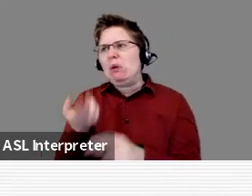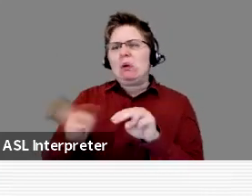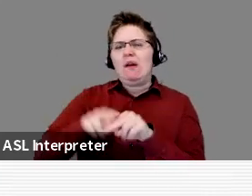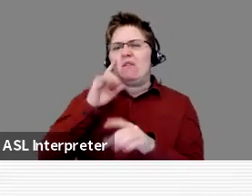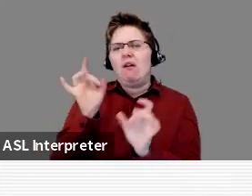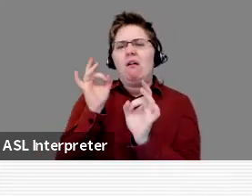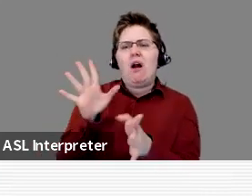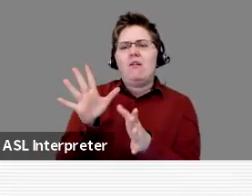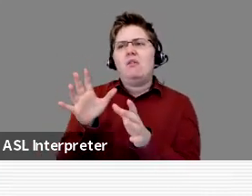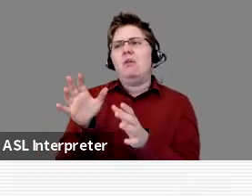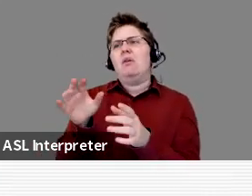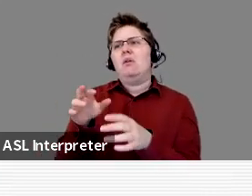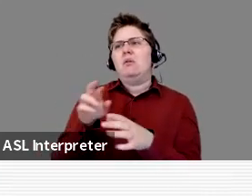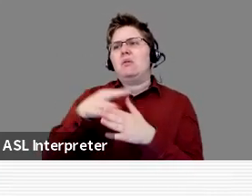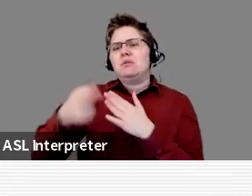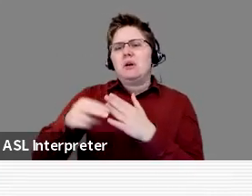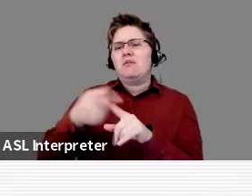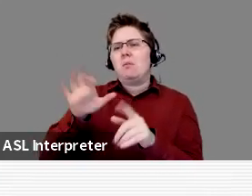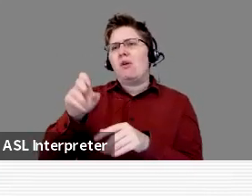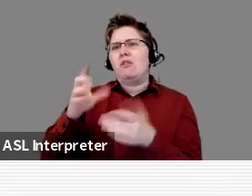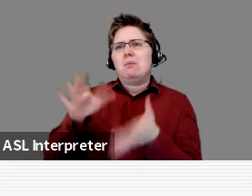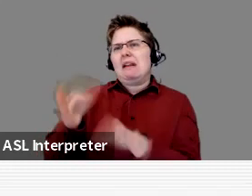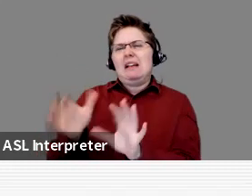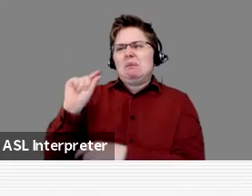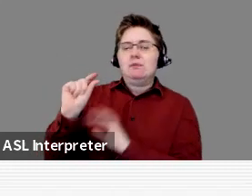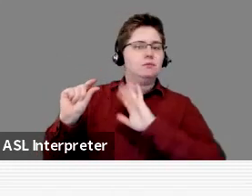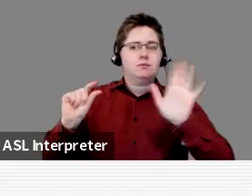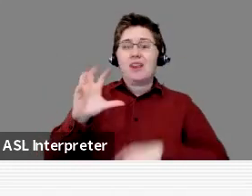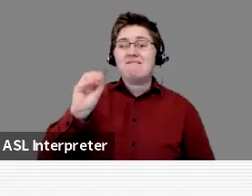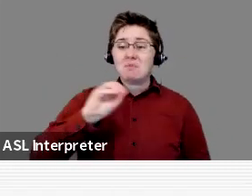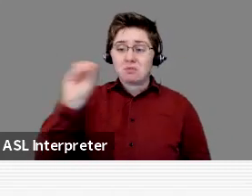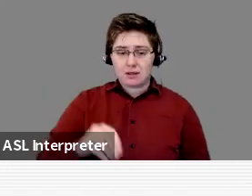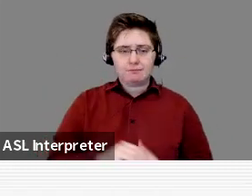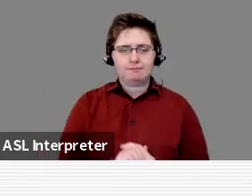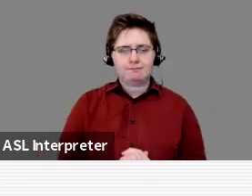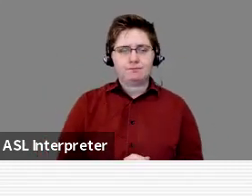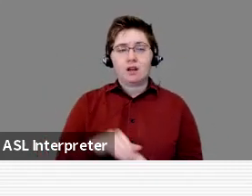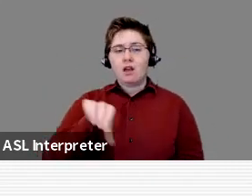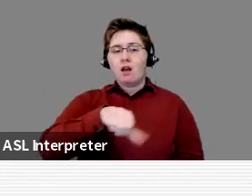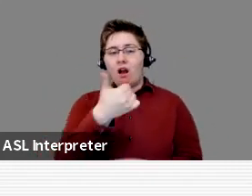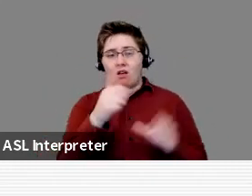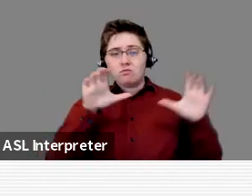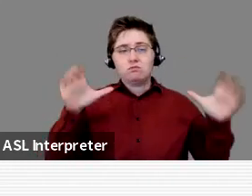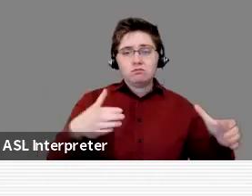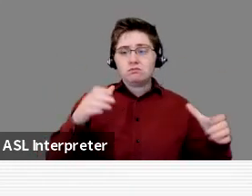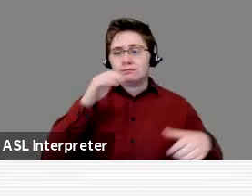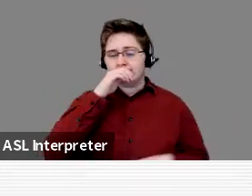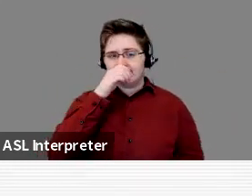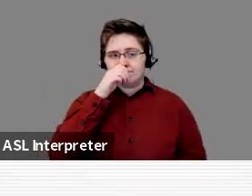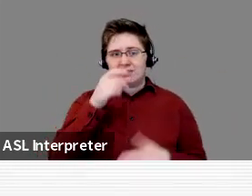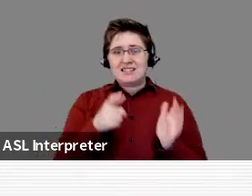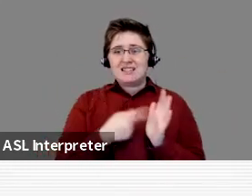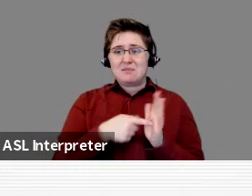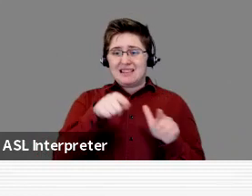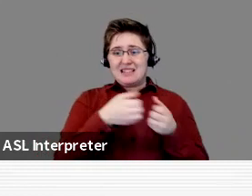or fatal COVID outcome. So other institutions, a lot of times this gets a little lost in the